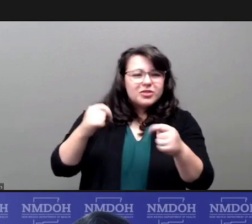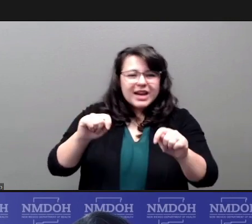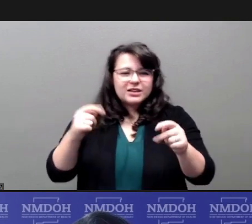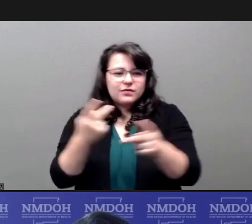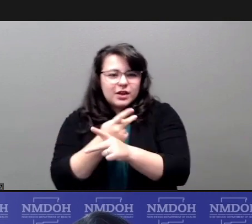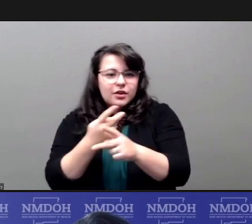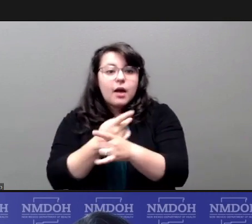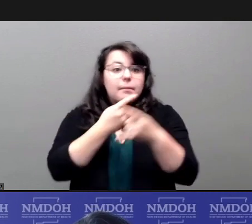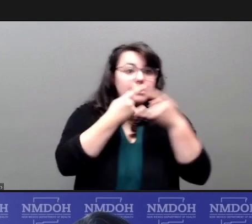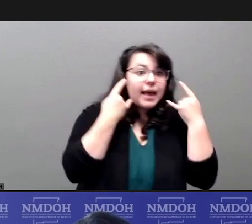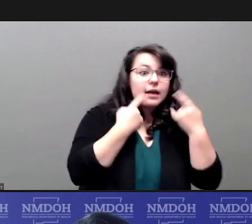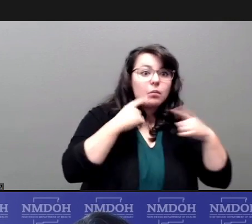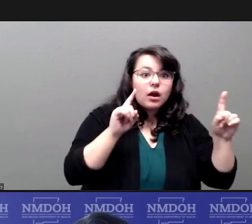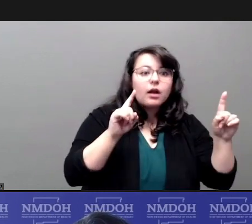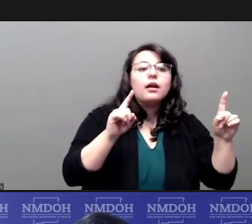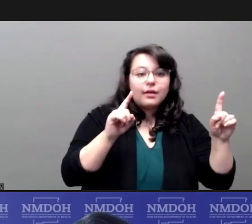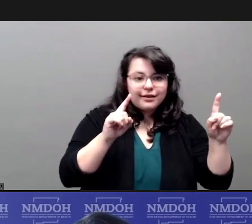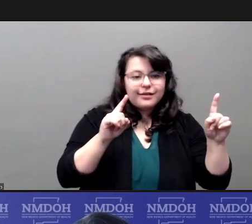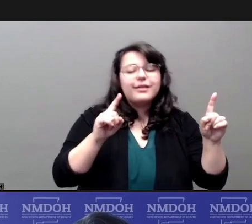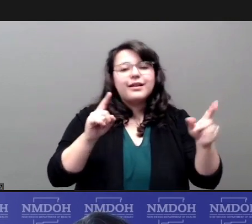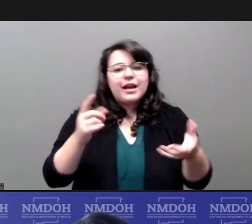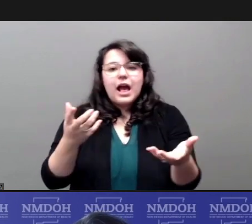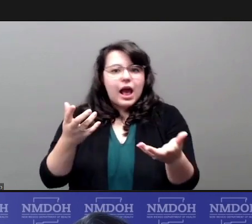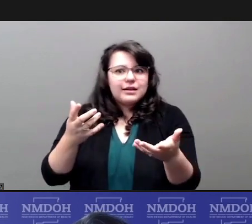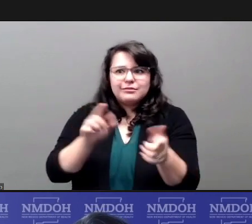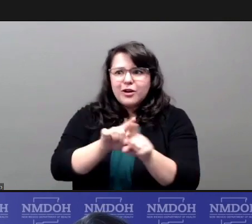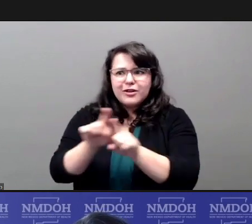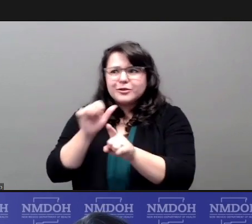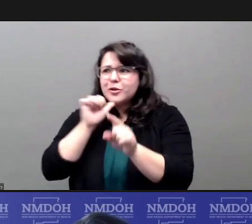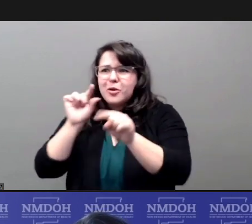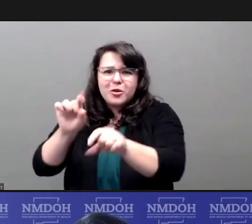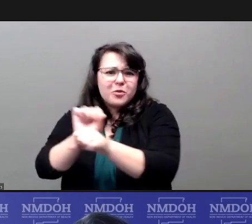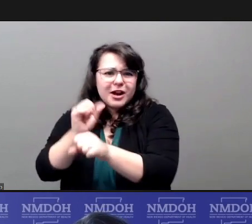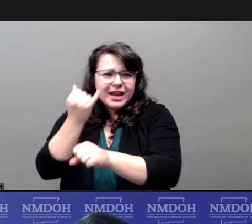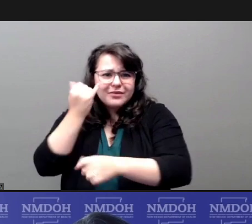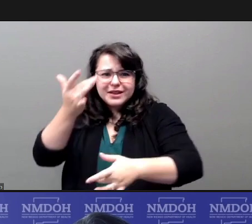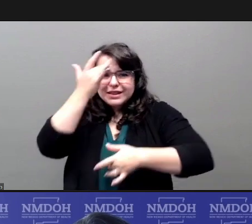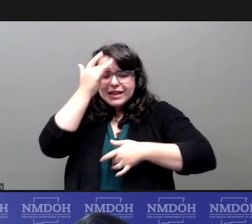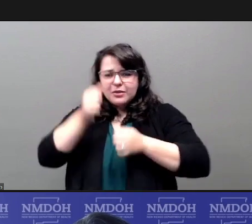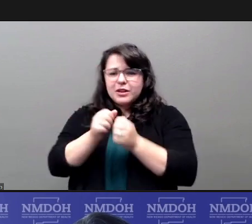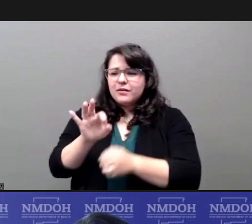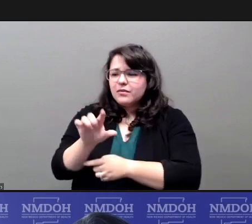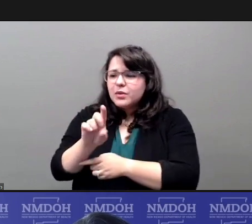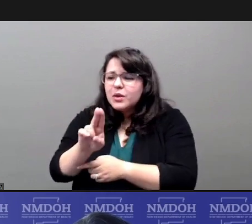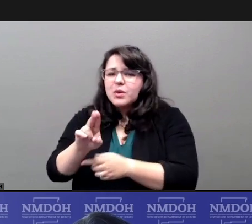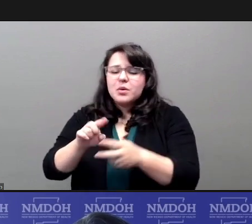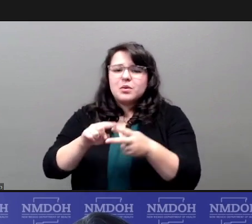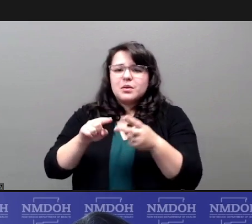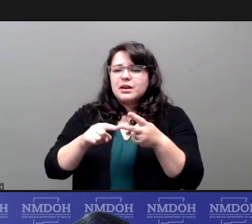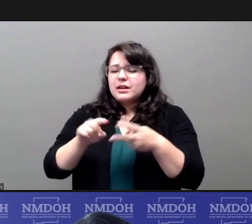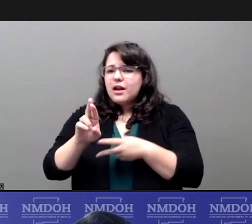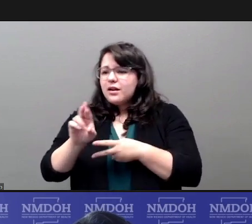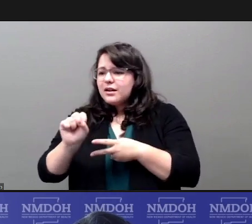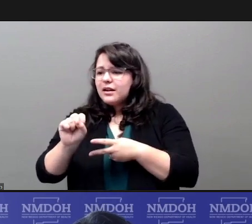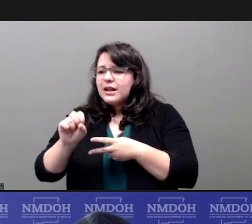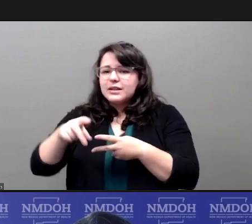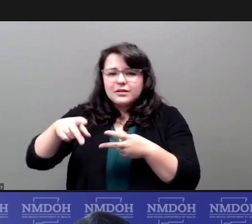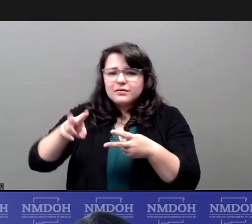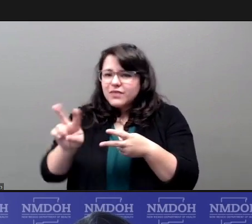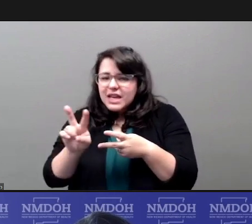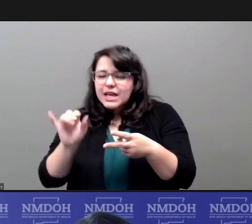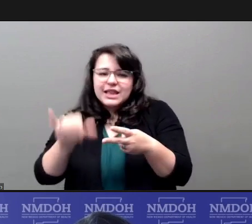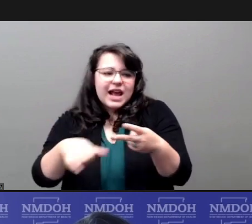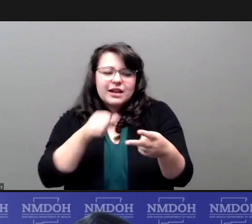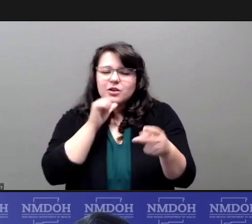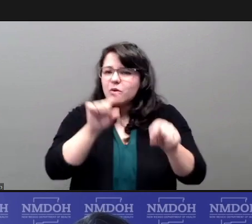do work and also don't go to work when you're sick with those either. So I know I kind of covered an awful lot. I don't know,